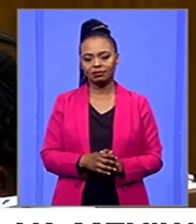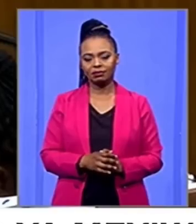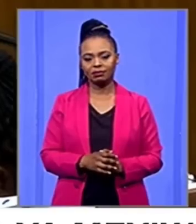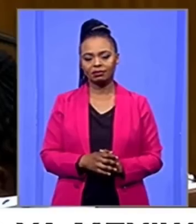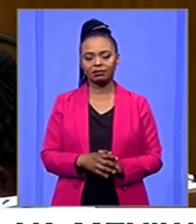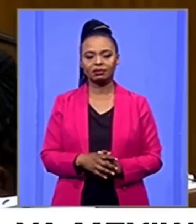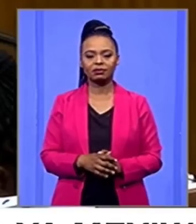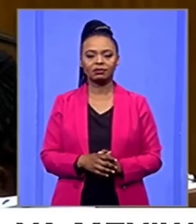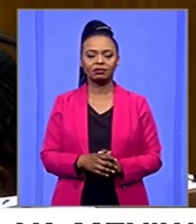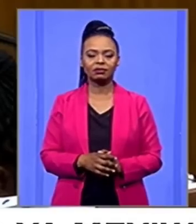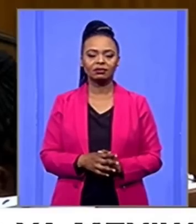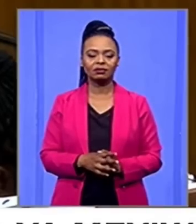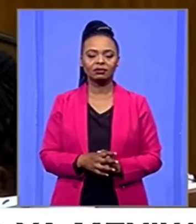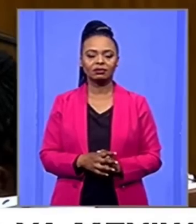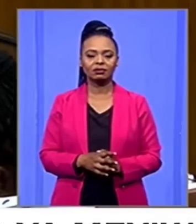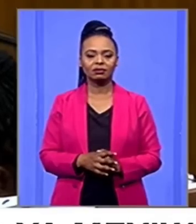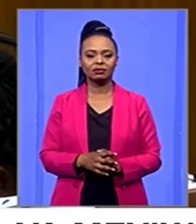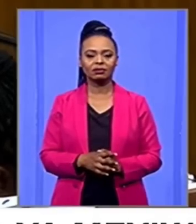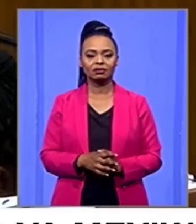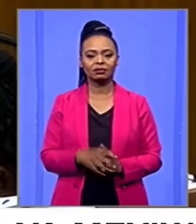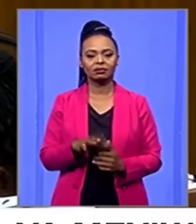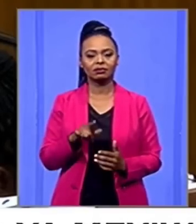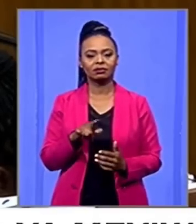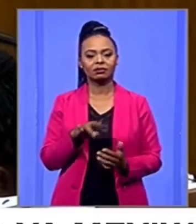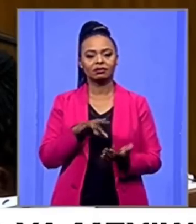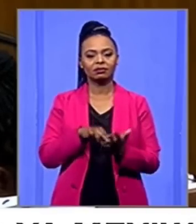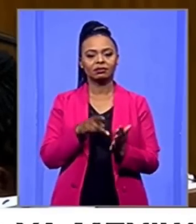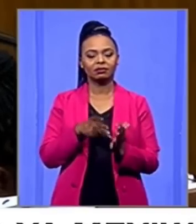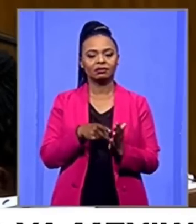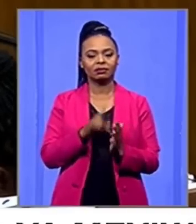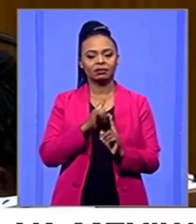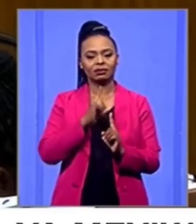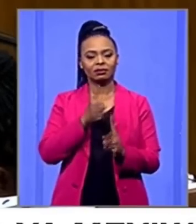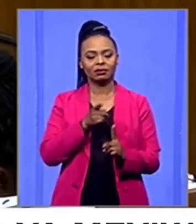person willingly in order to